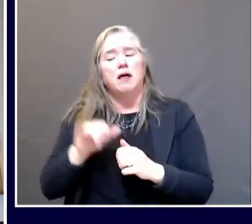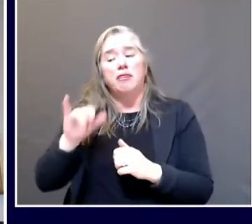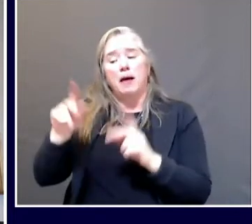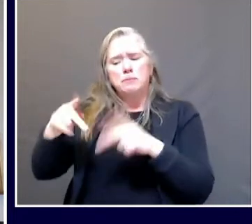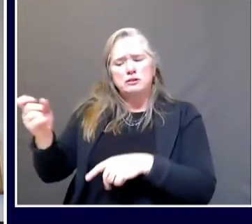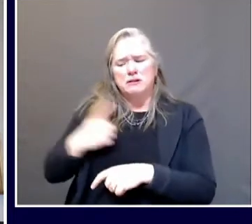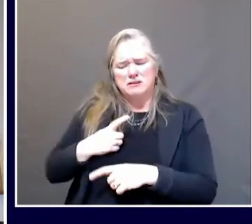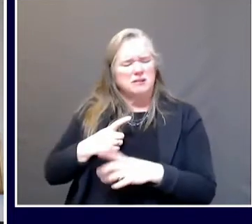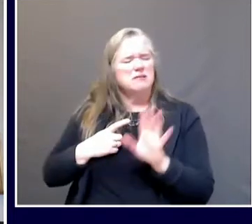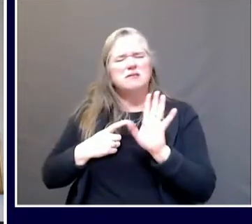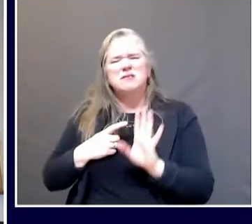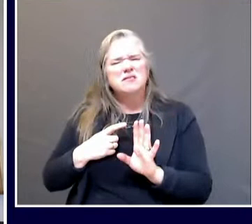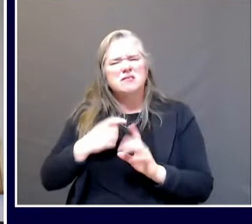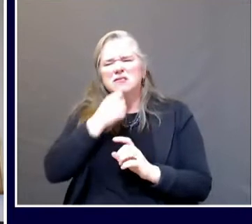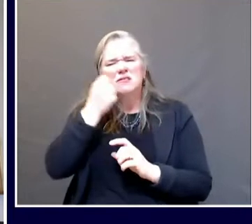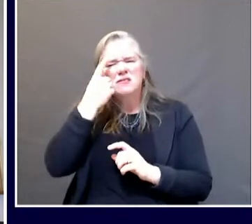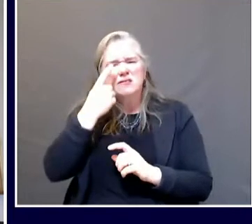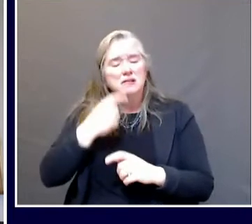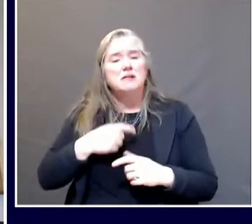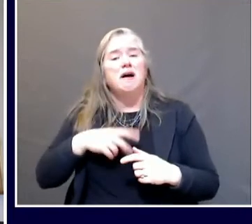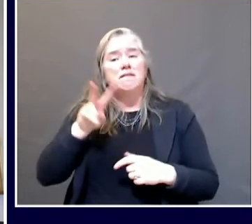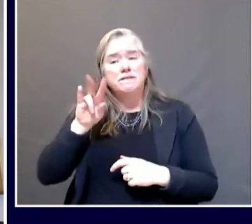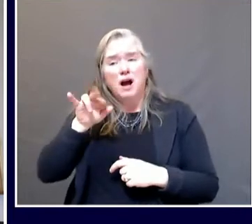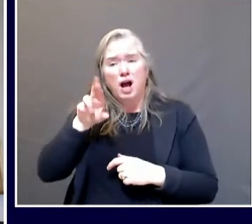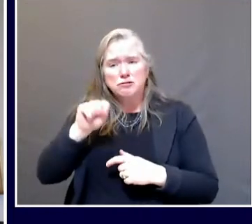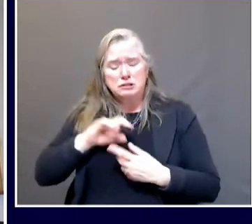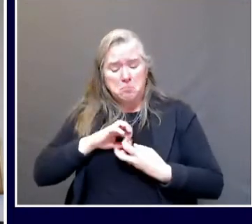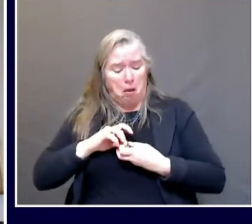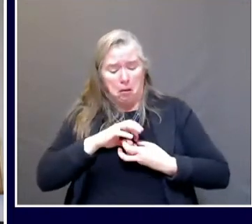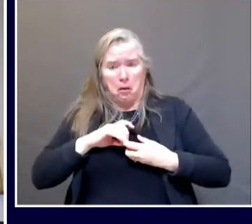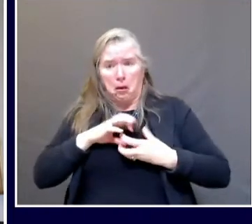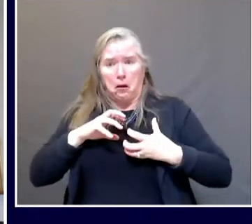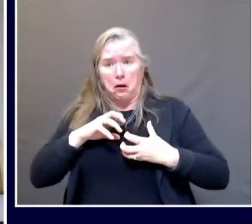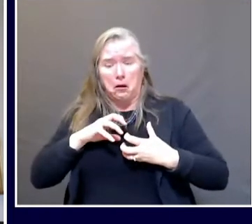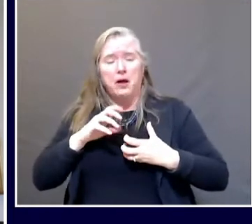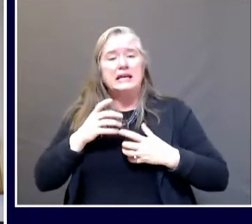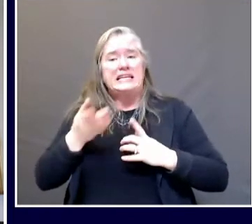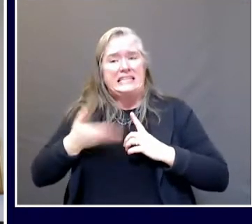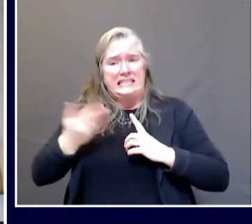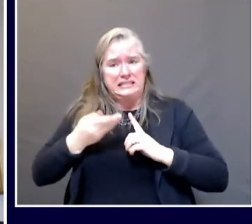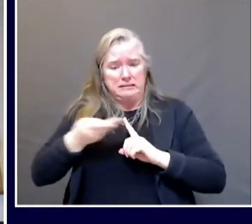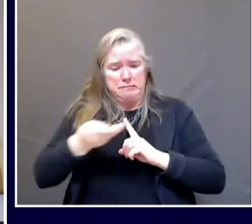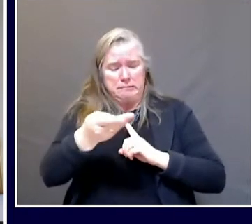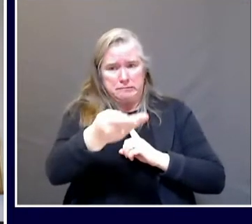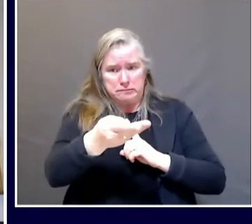it's not replicating in your body. The virus can, well, we don't know whether it's